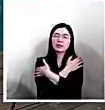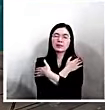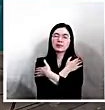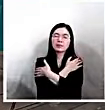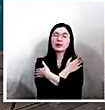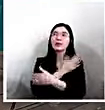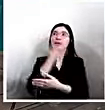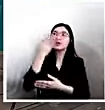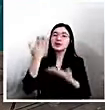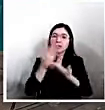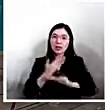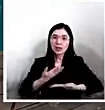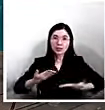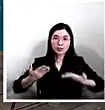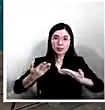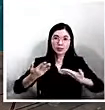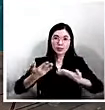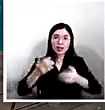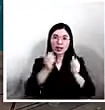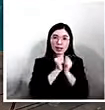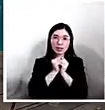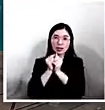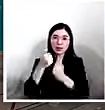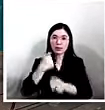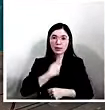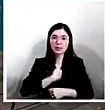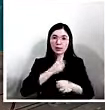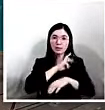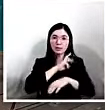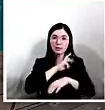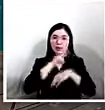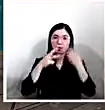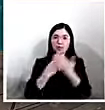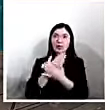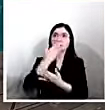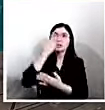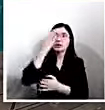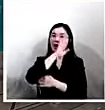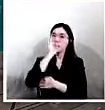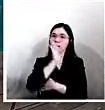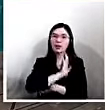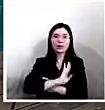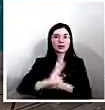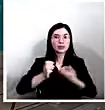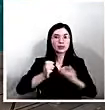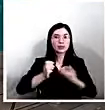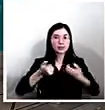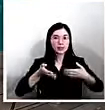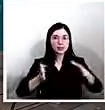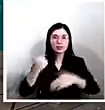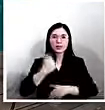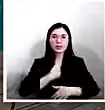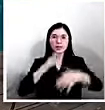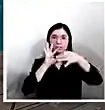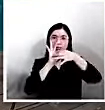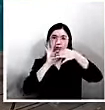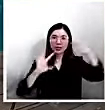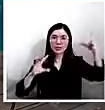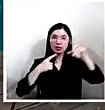were already there, and unite myself wholly to you. Never permit me to be separated from